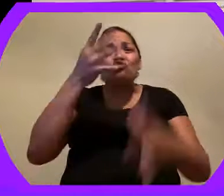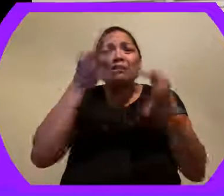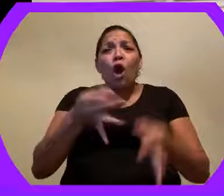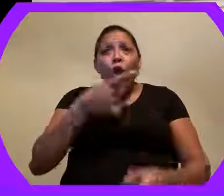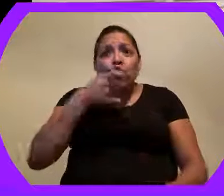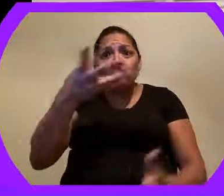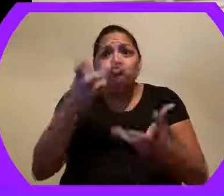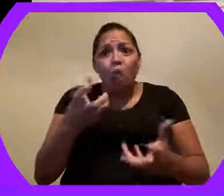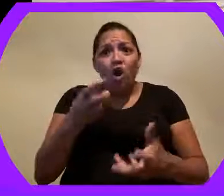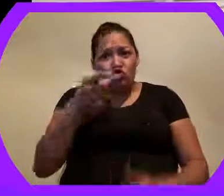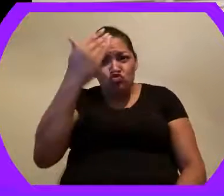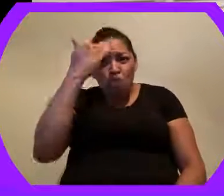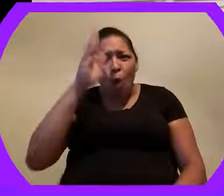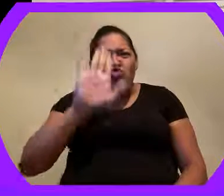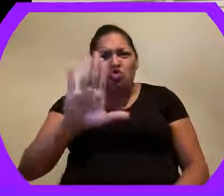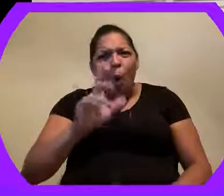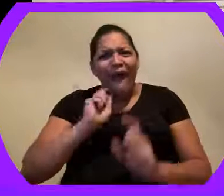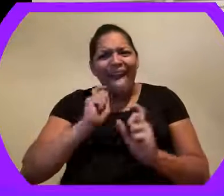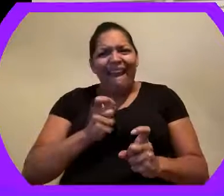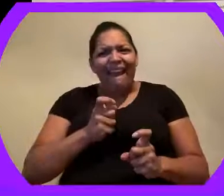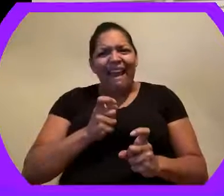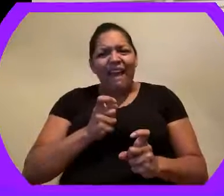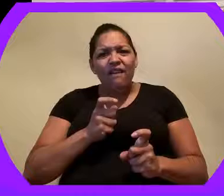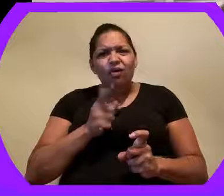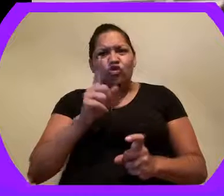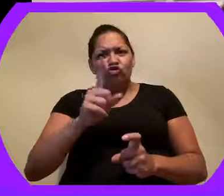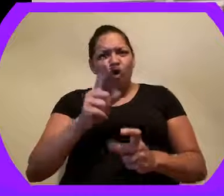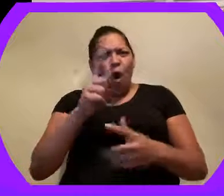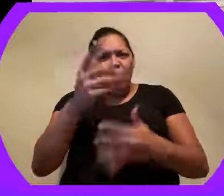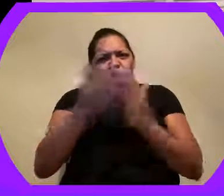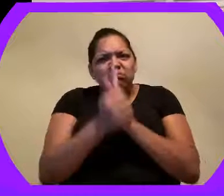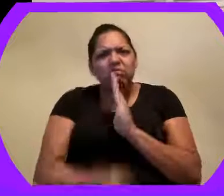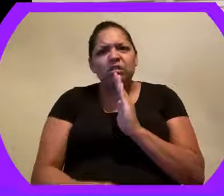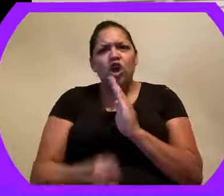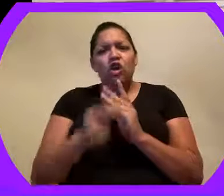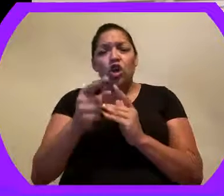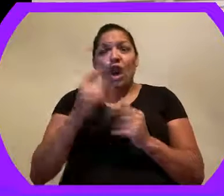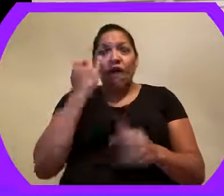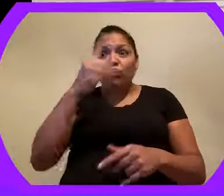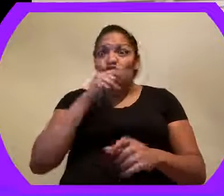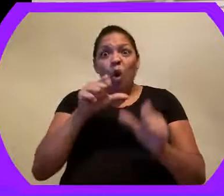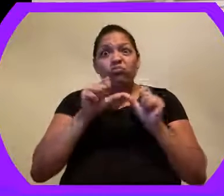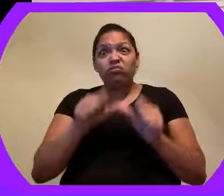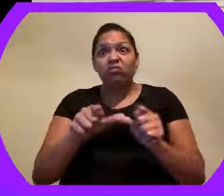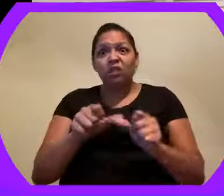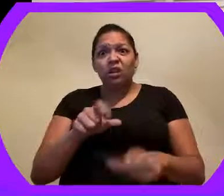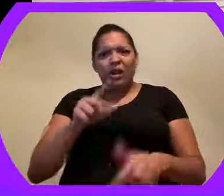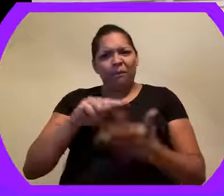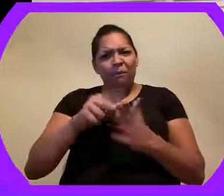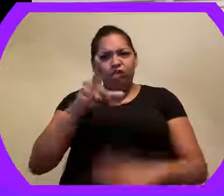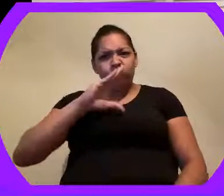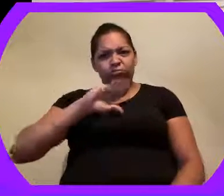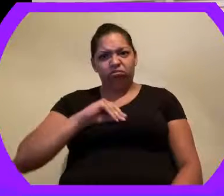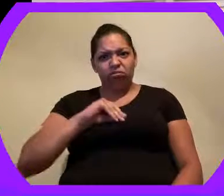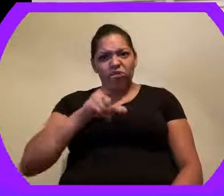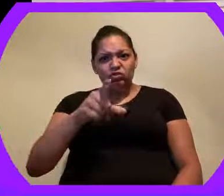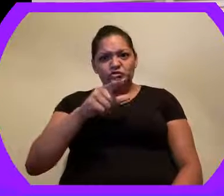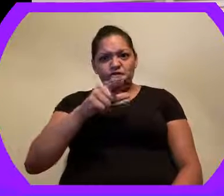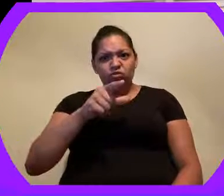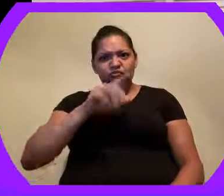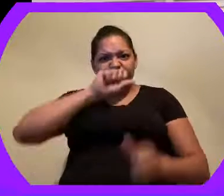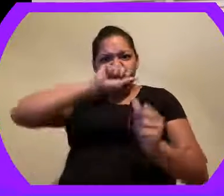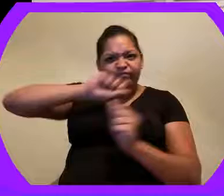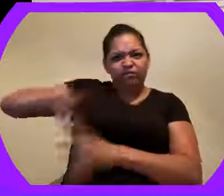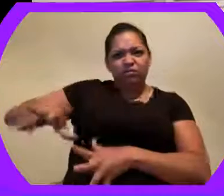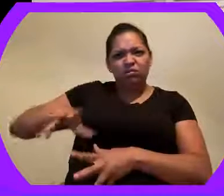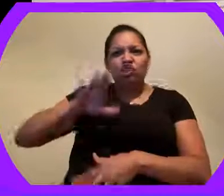you. You get to decide who you want to be. You know what your gifts are, right? And when we don't keep going, we are belittling. Actually, we are